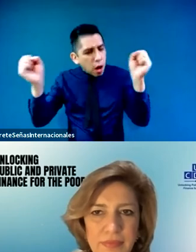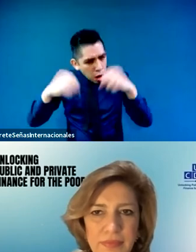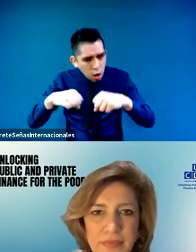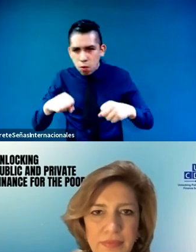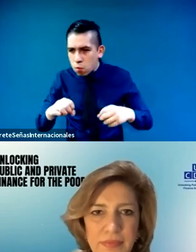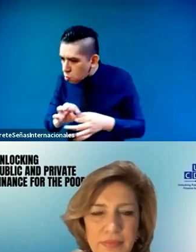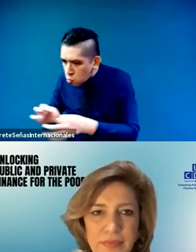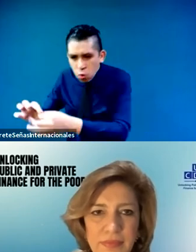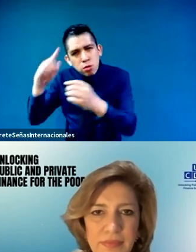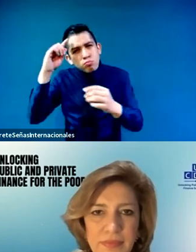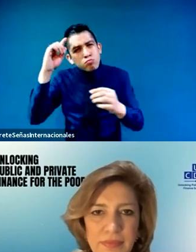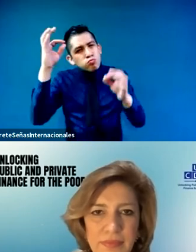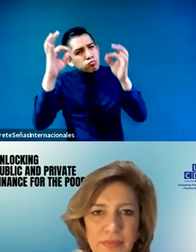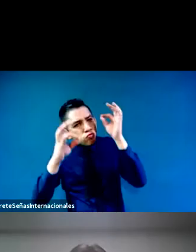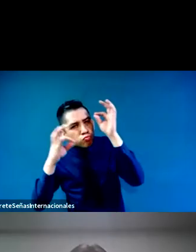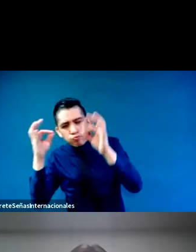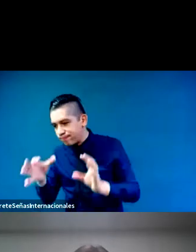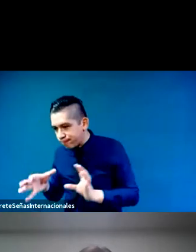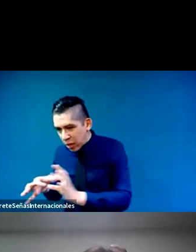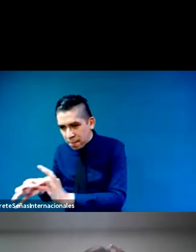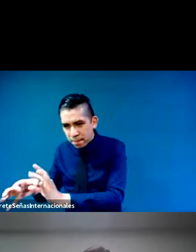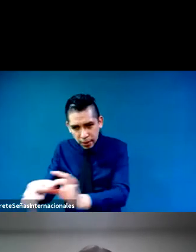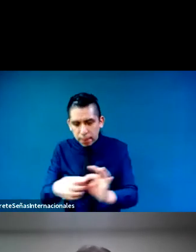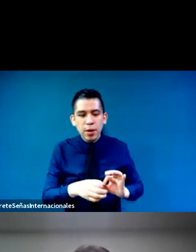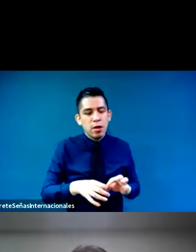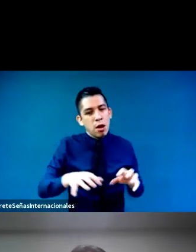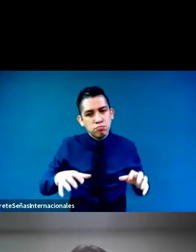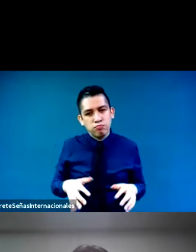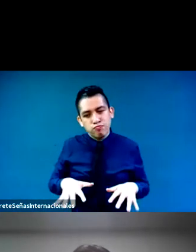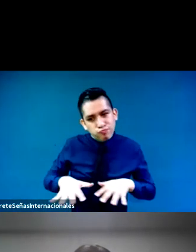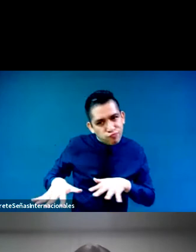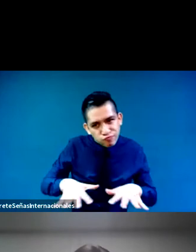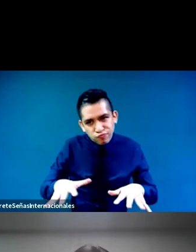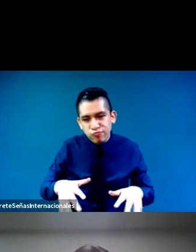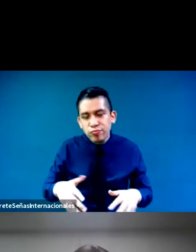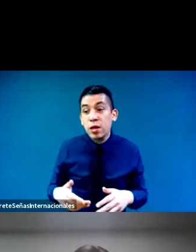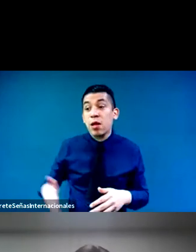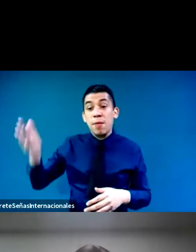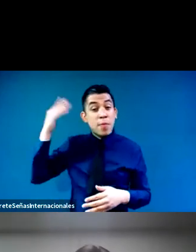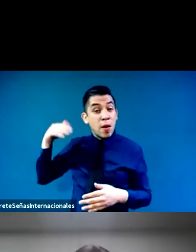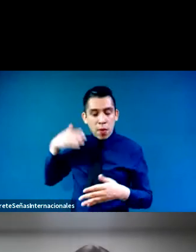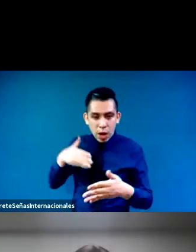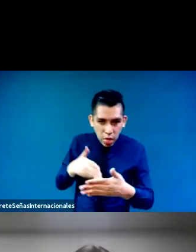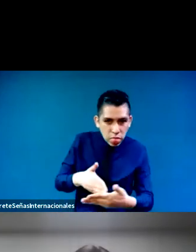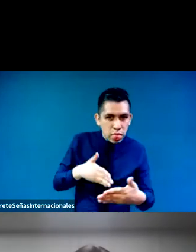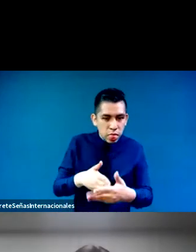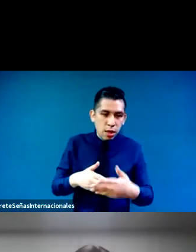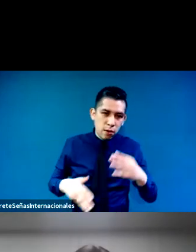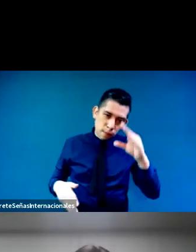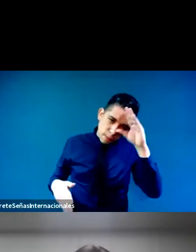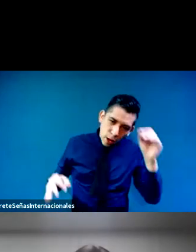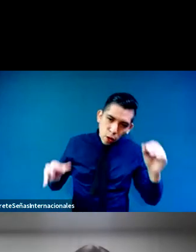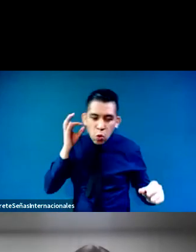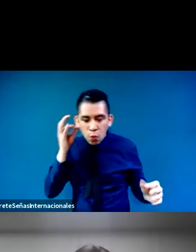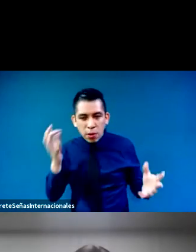most intractable barriers to economic equality, which, if implemented and fully